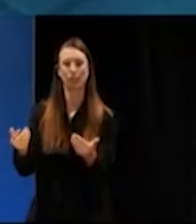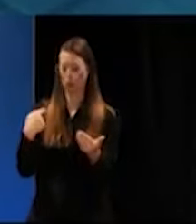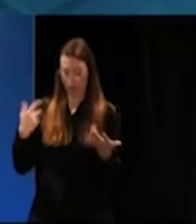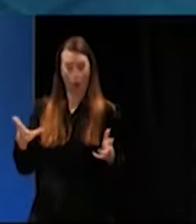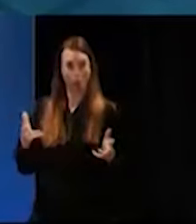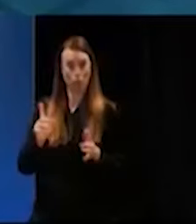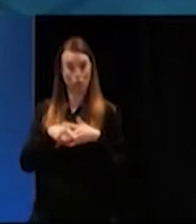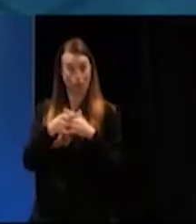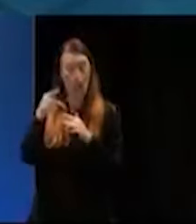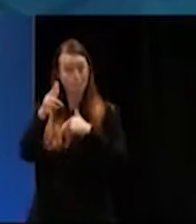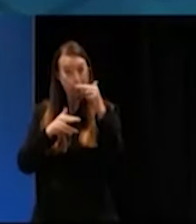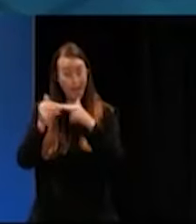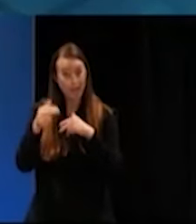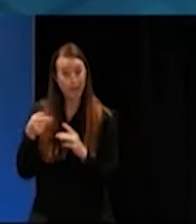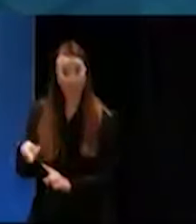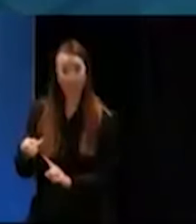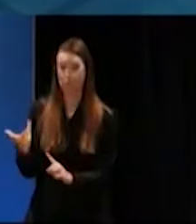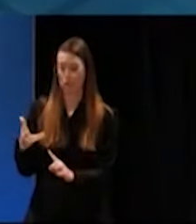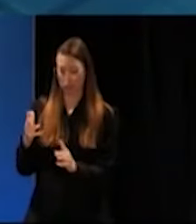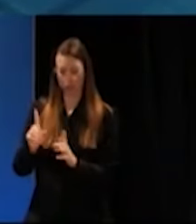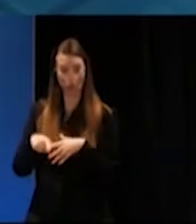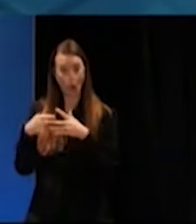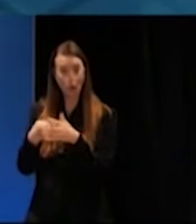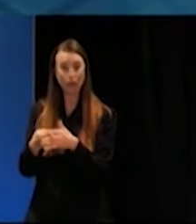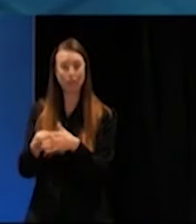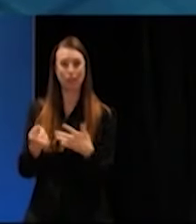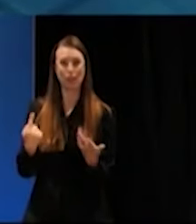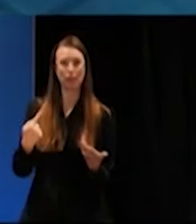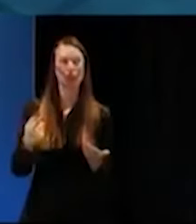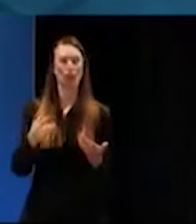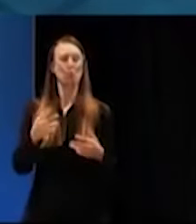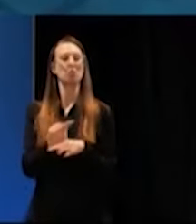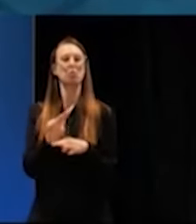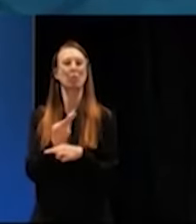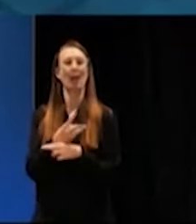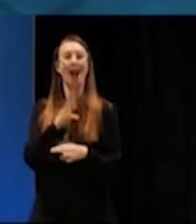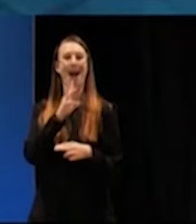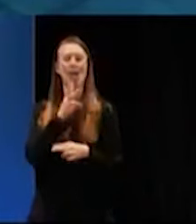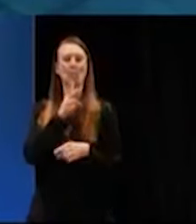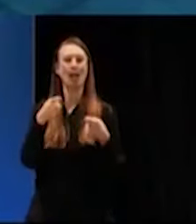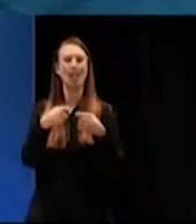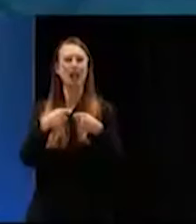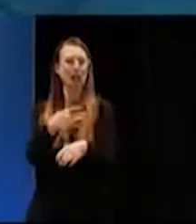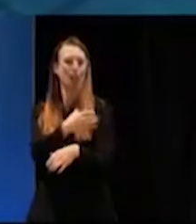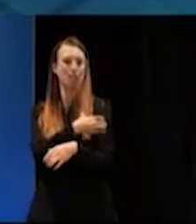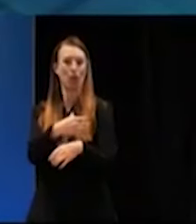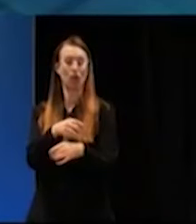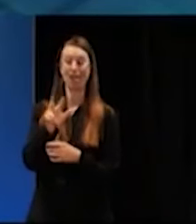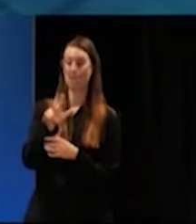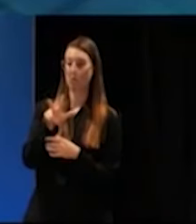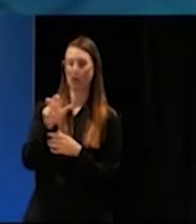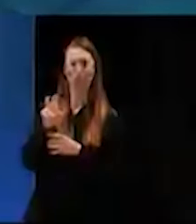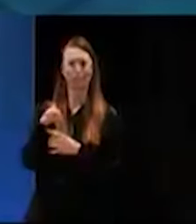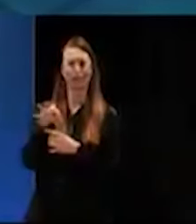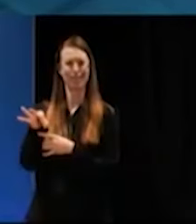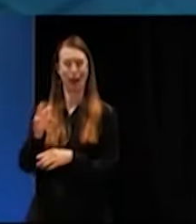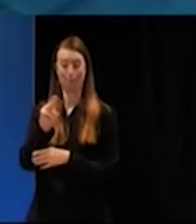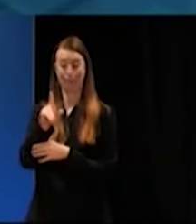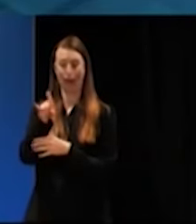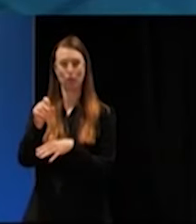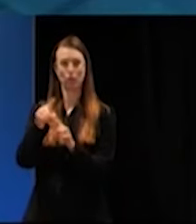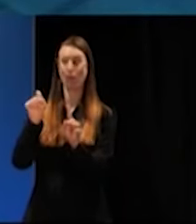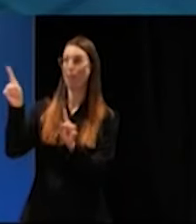it is starting. And we're going to be bringing hydroelectric power down 399 miles from Canada. That's incredible. That's